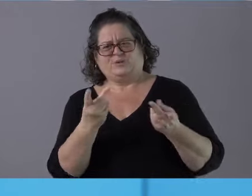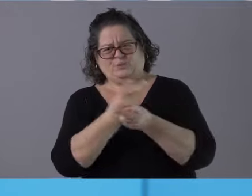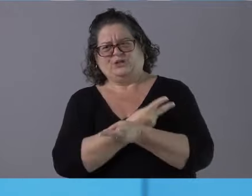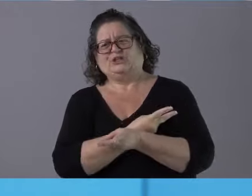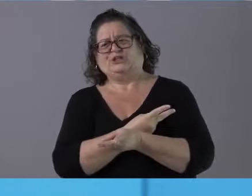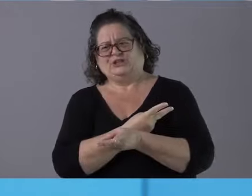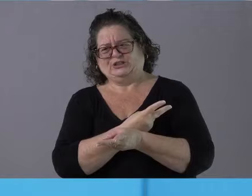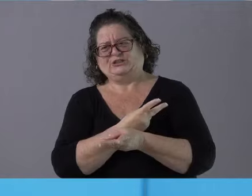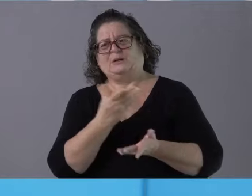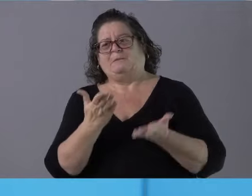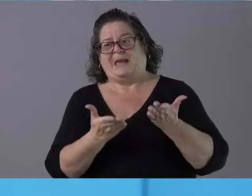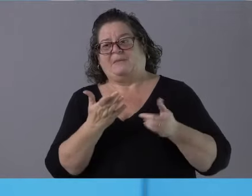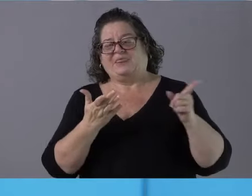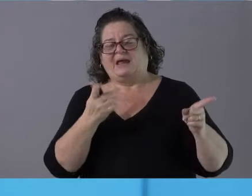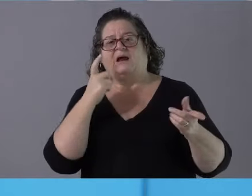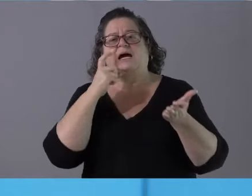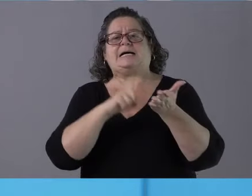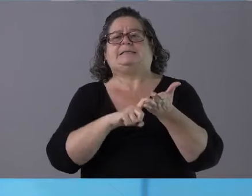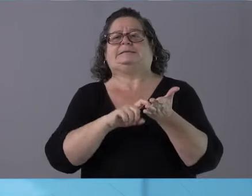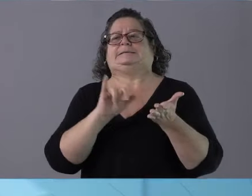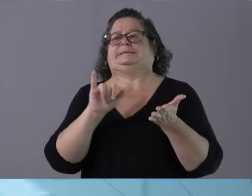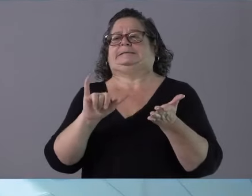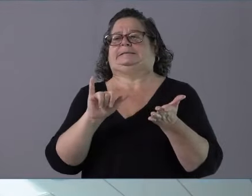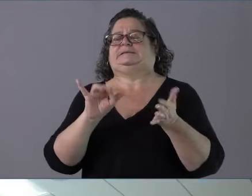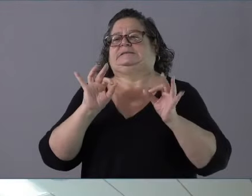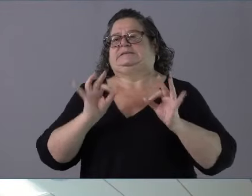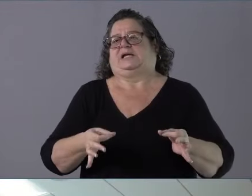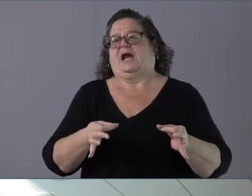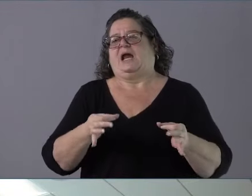from 12, and then Holly from Cat Media Services.